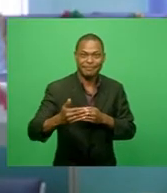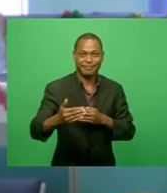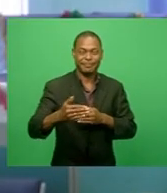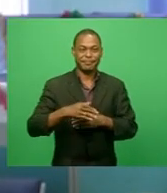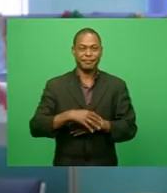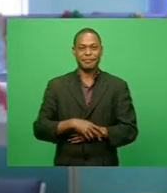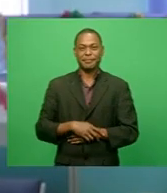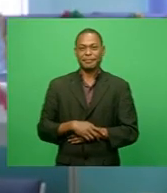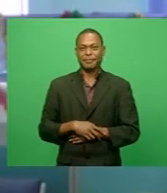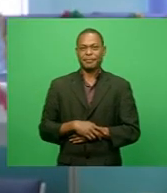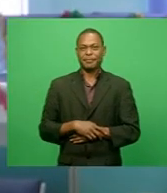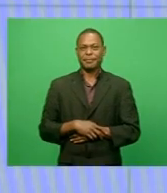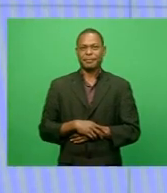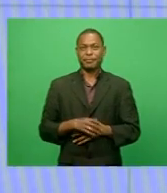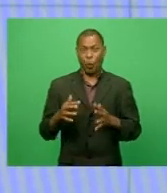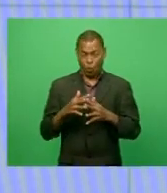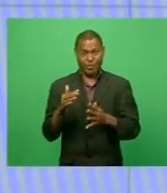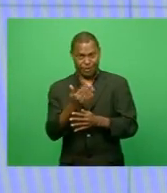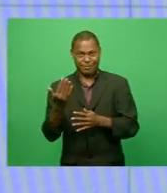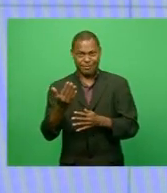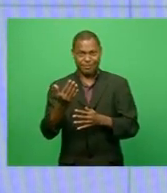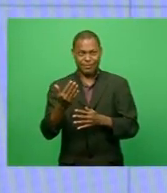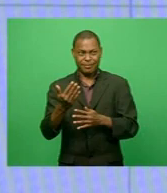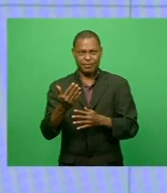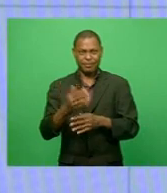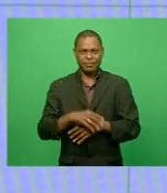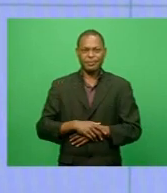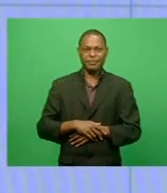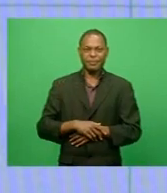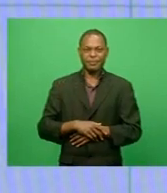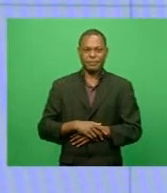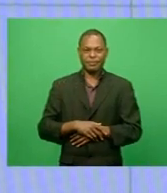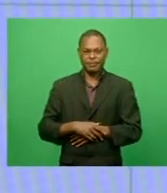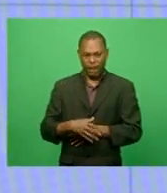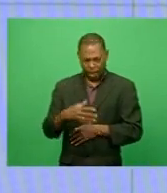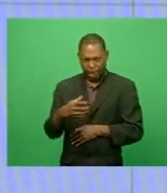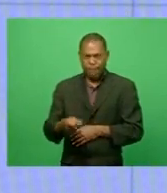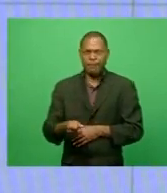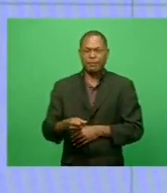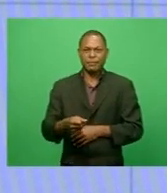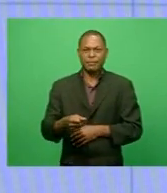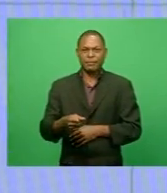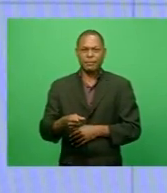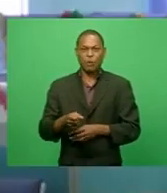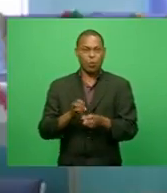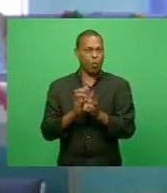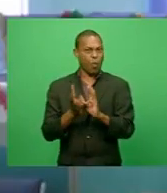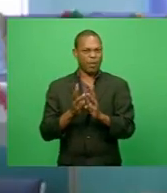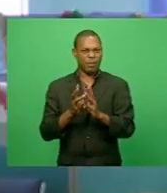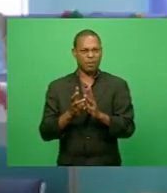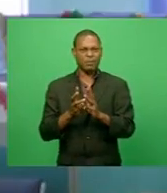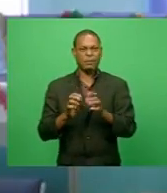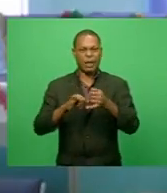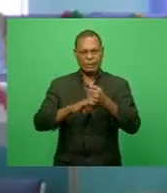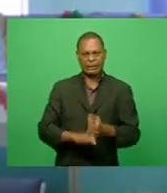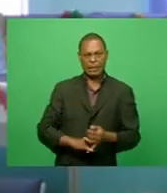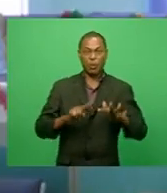is by Wednesday, we expect the system to take a southeast